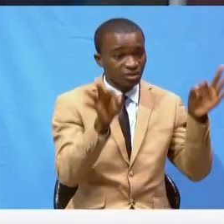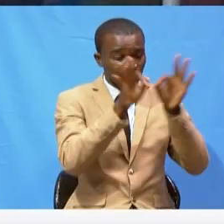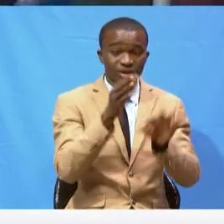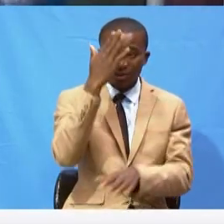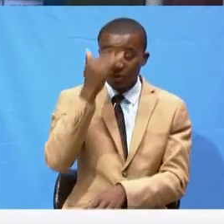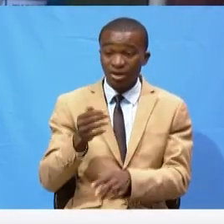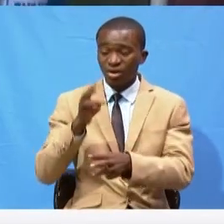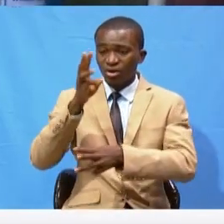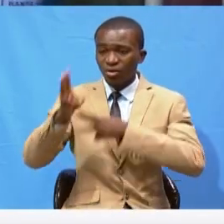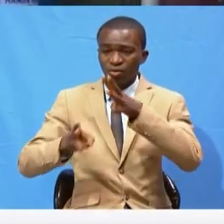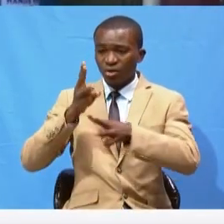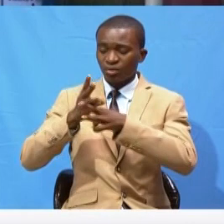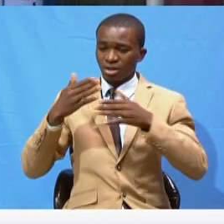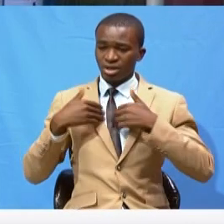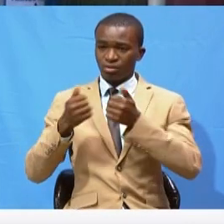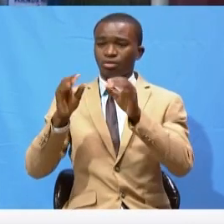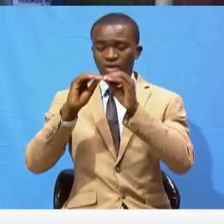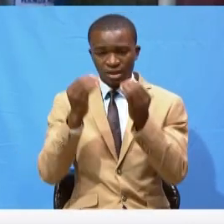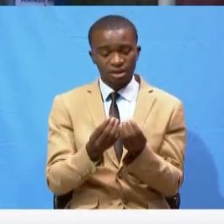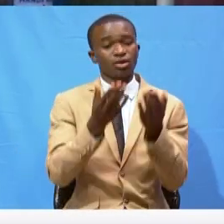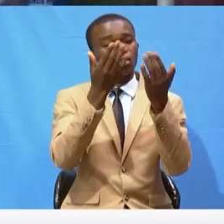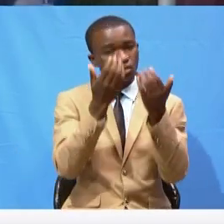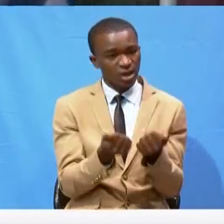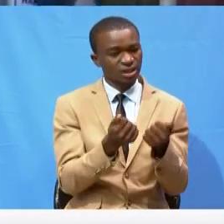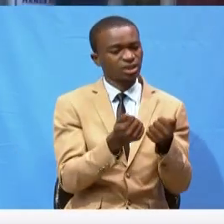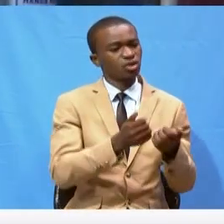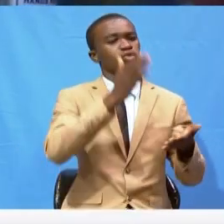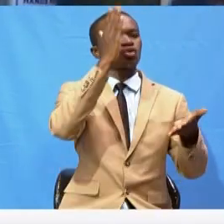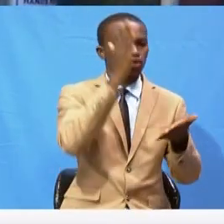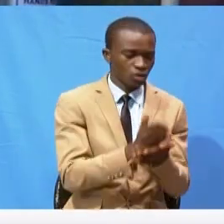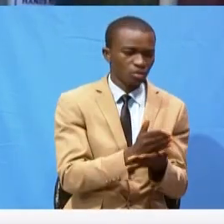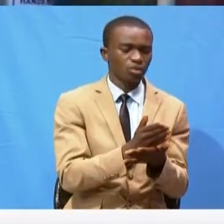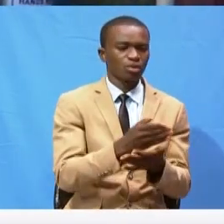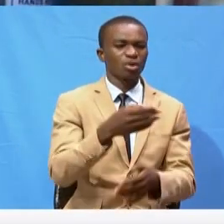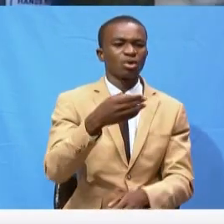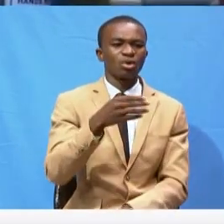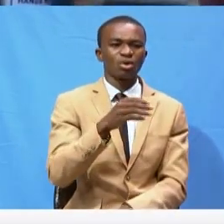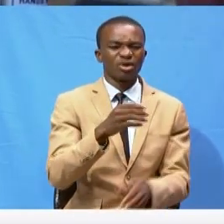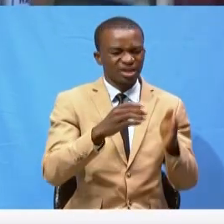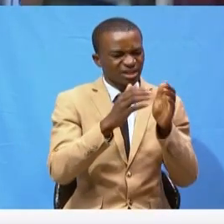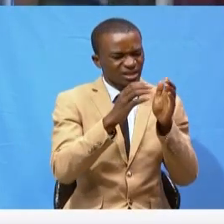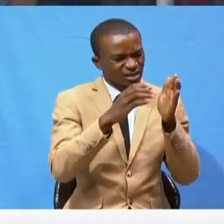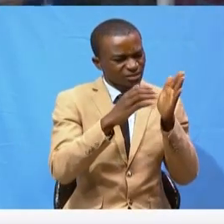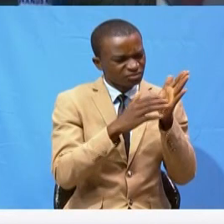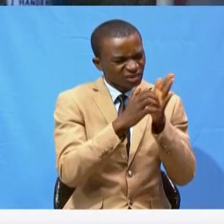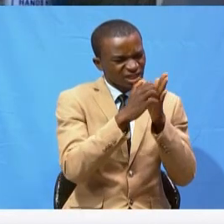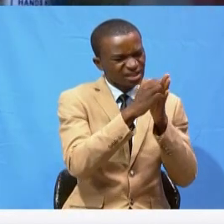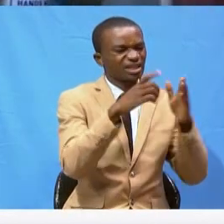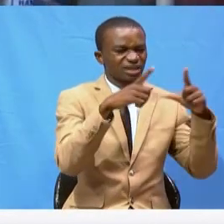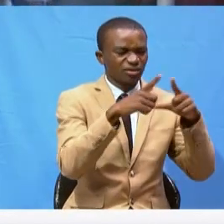WHO initiative to eliminate cervical cancer by 2060. And with that